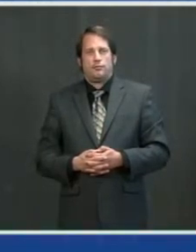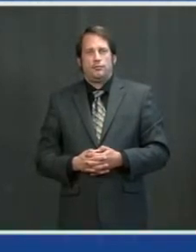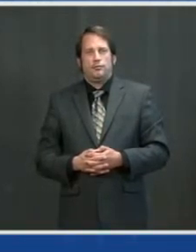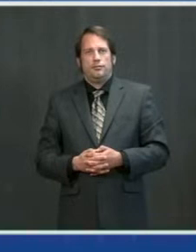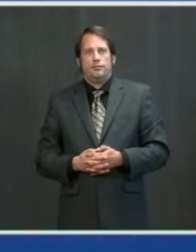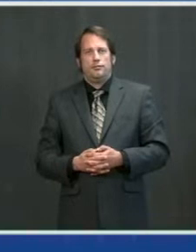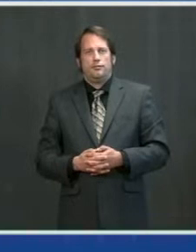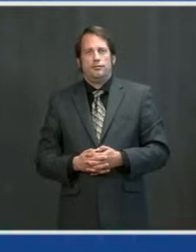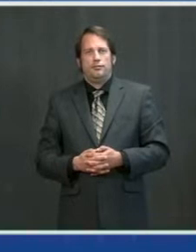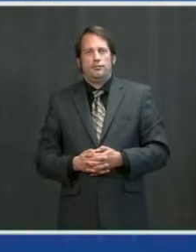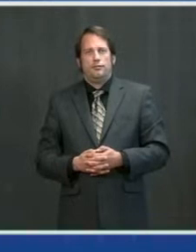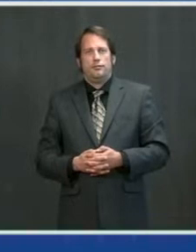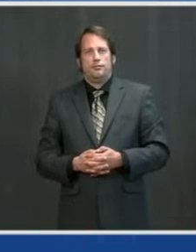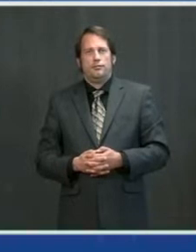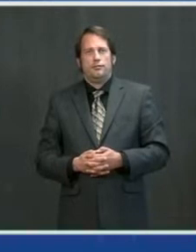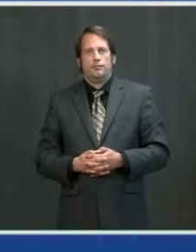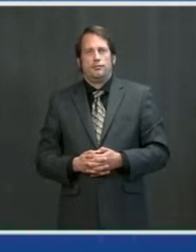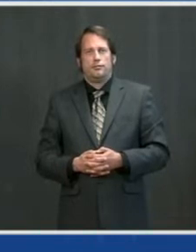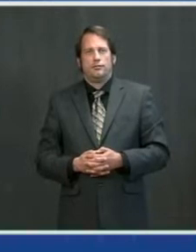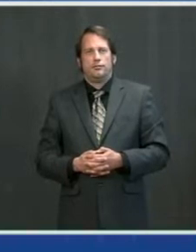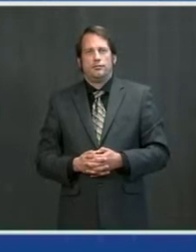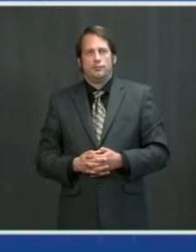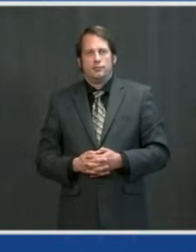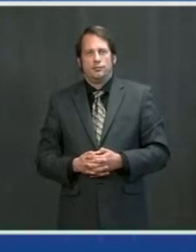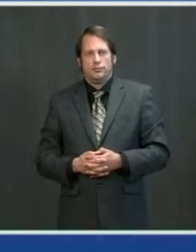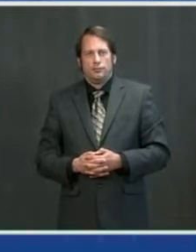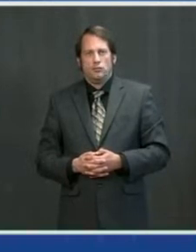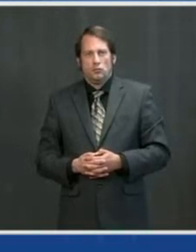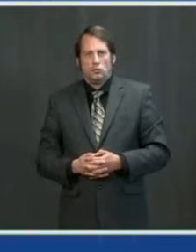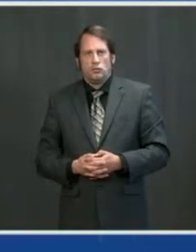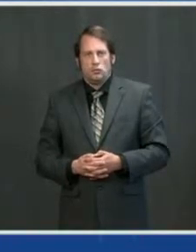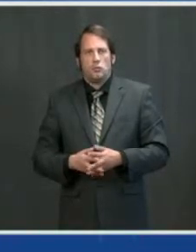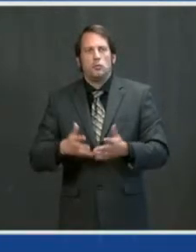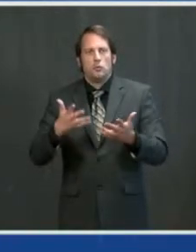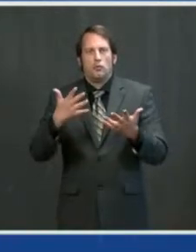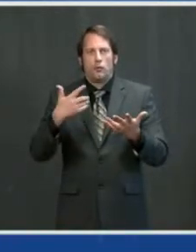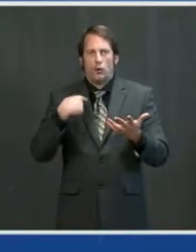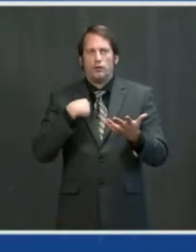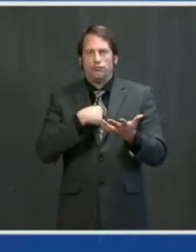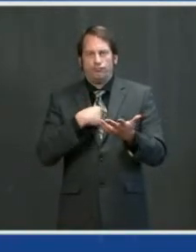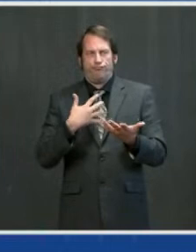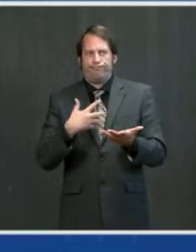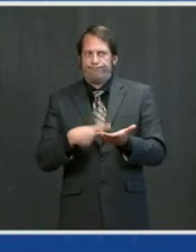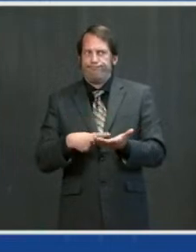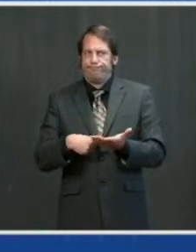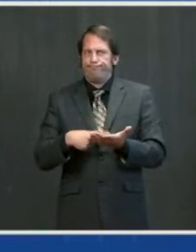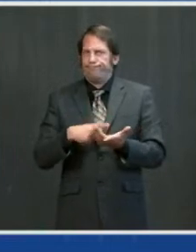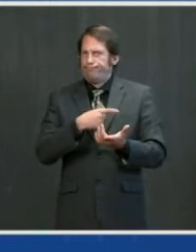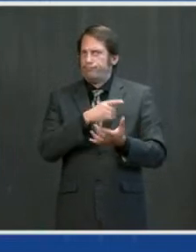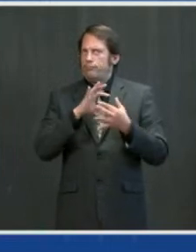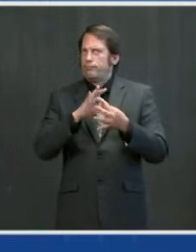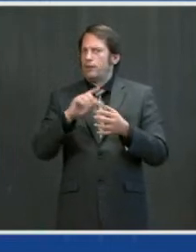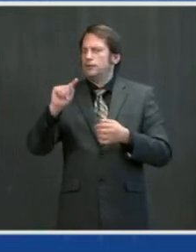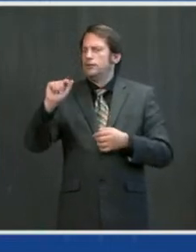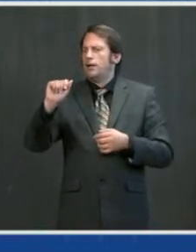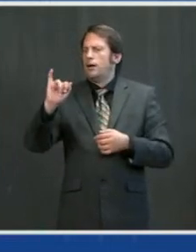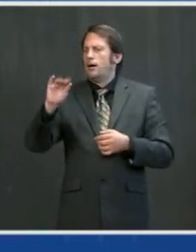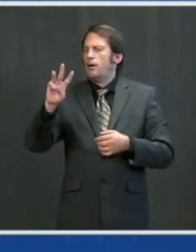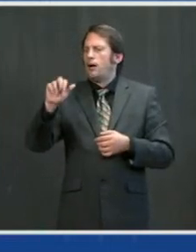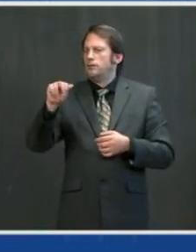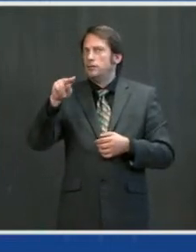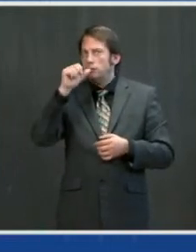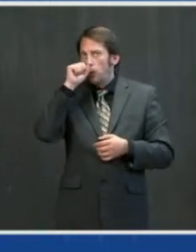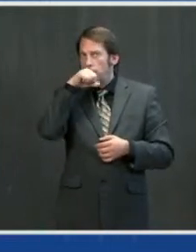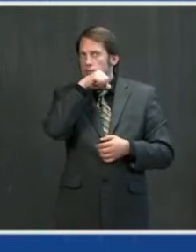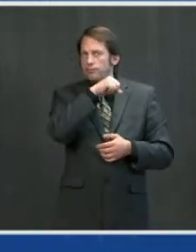we also discussed the circumstances in Taiwan and Xinjiang Uyghur Autonomous Region as well. I refrain from